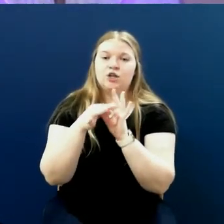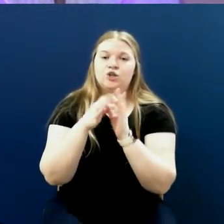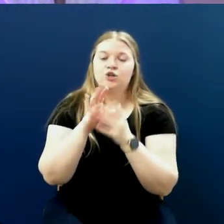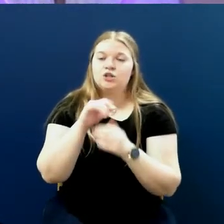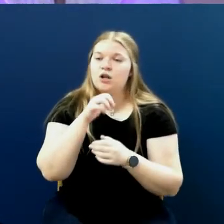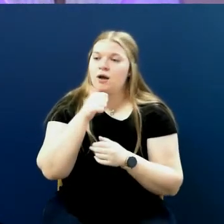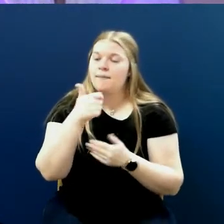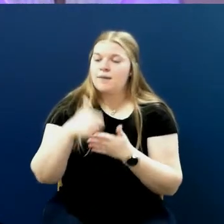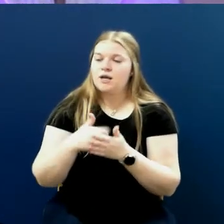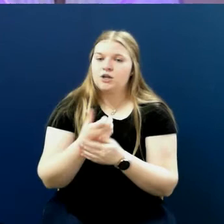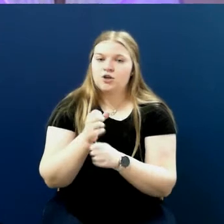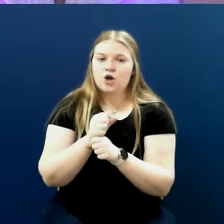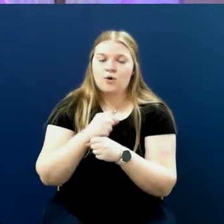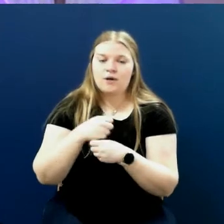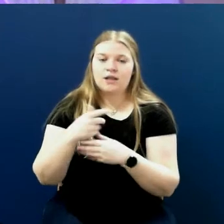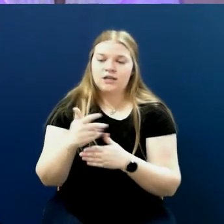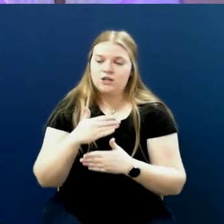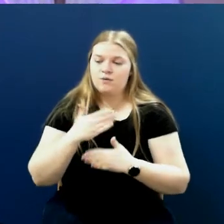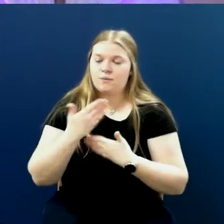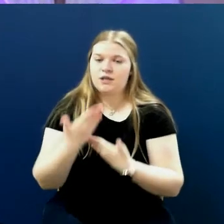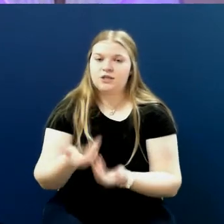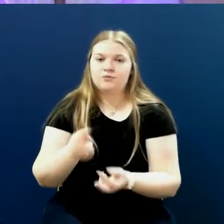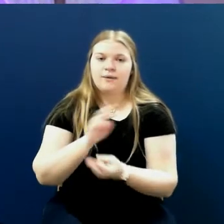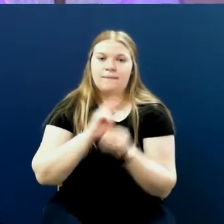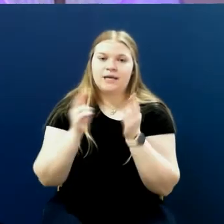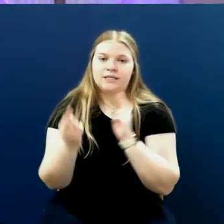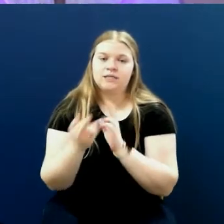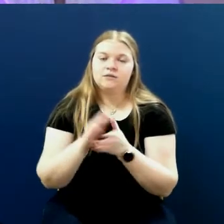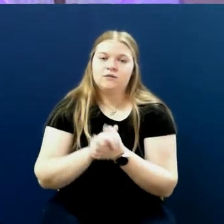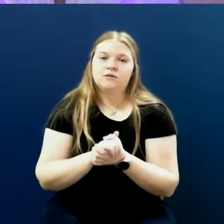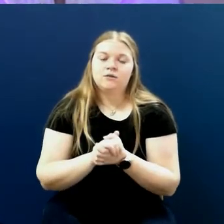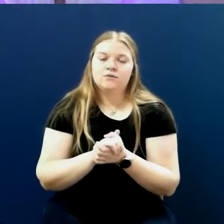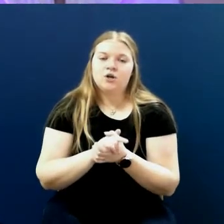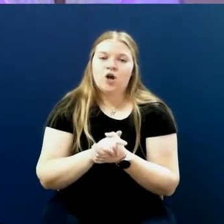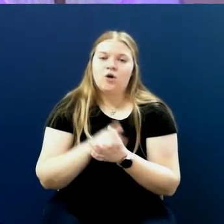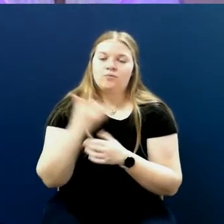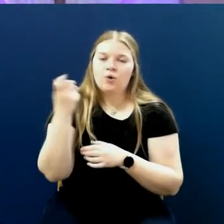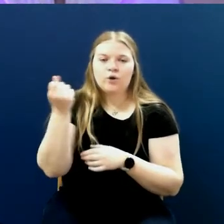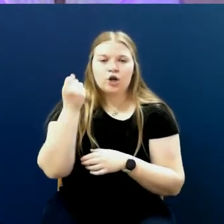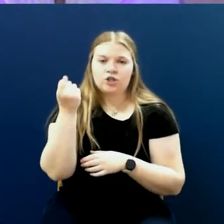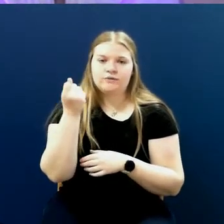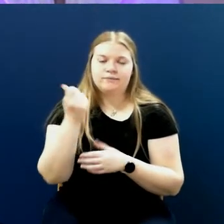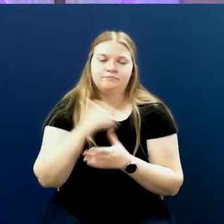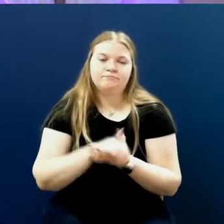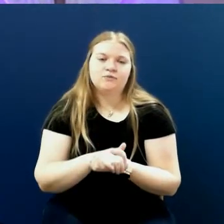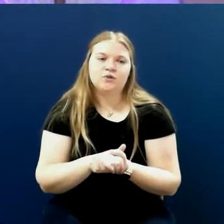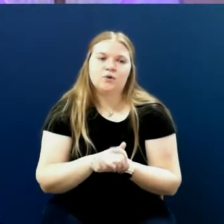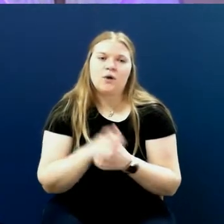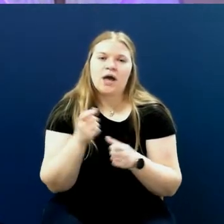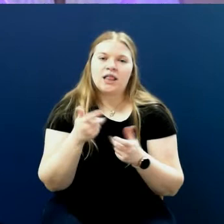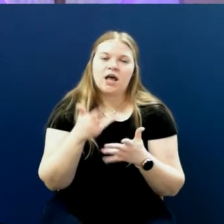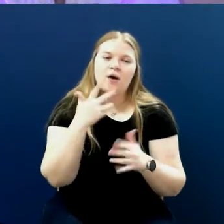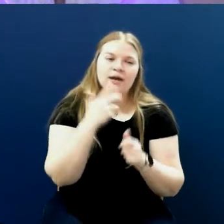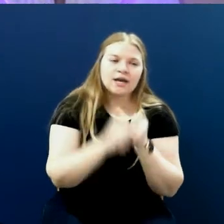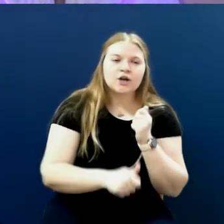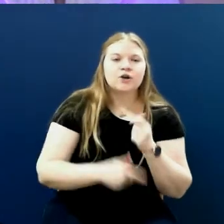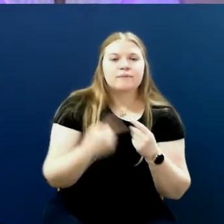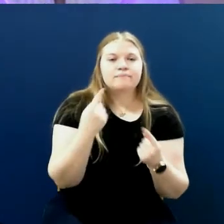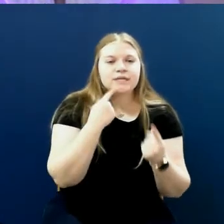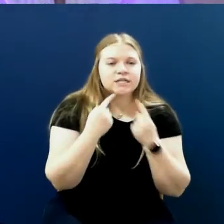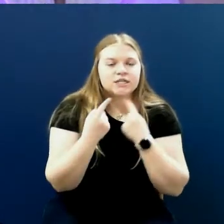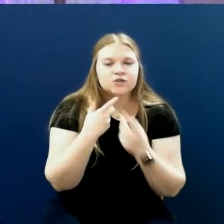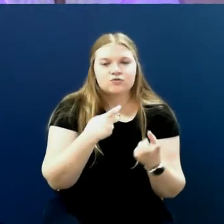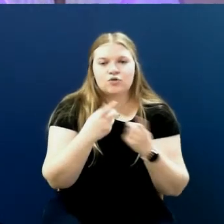not restored unless they're willing to repent. But don't hold on to it. Don't let anger and bitterness rule